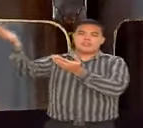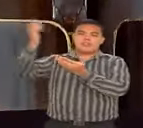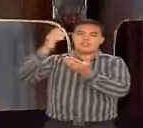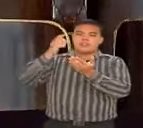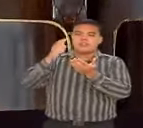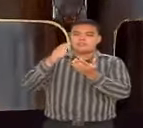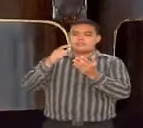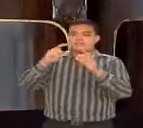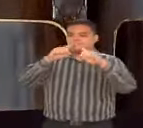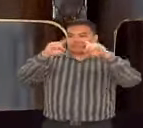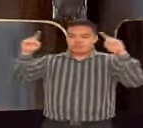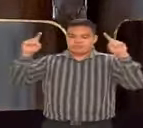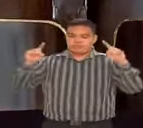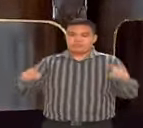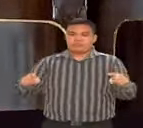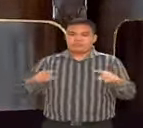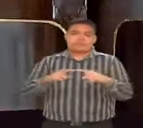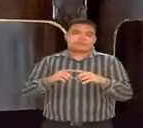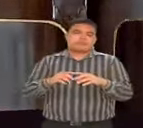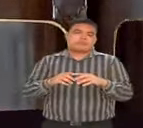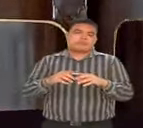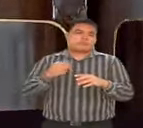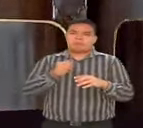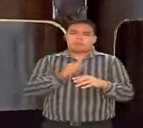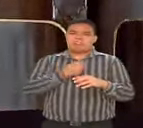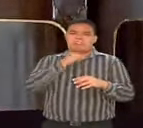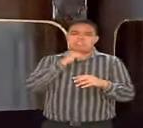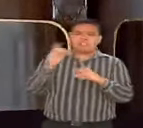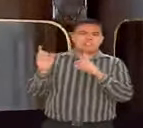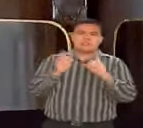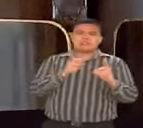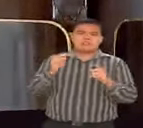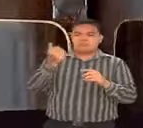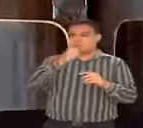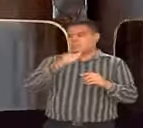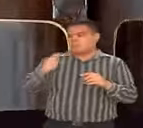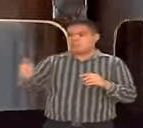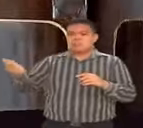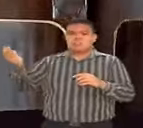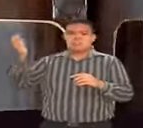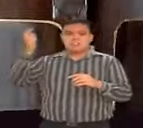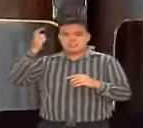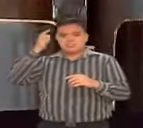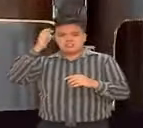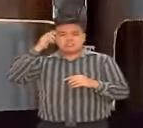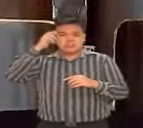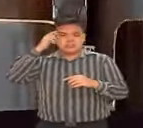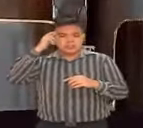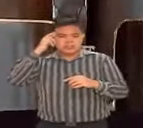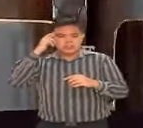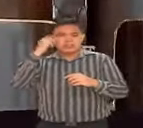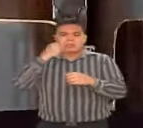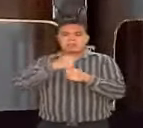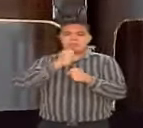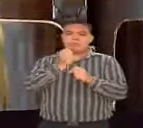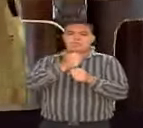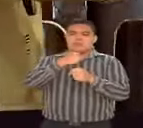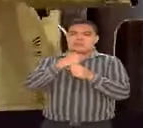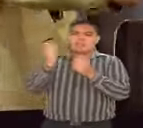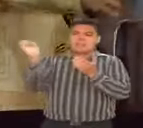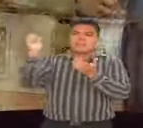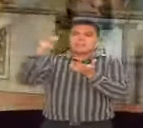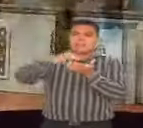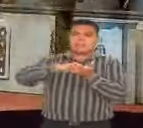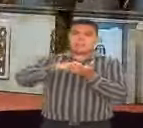degree. But we are not doing that for any other reason other than making